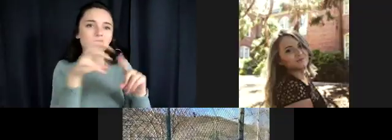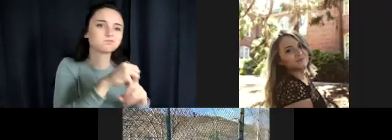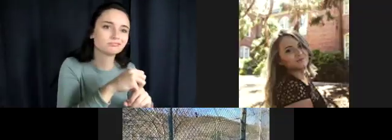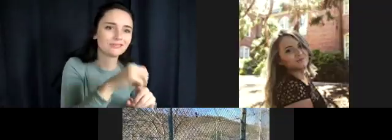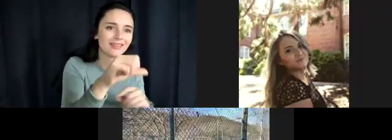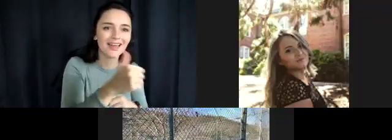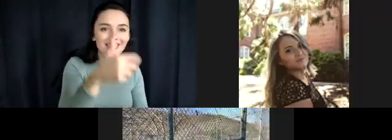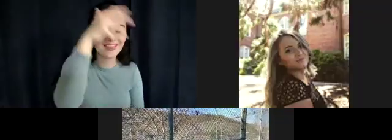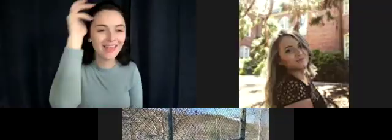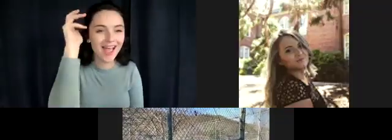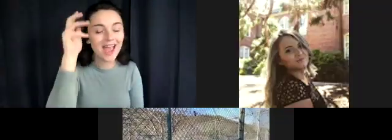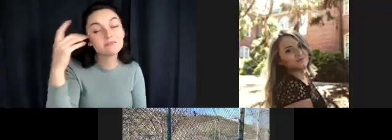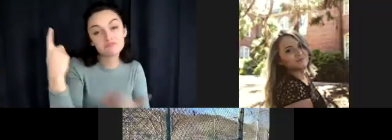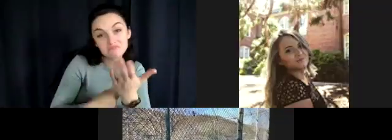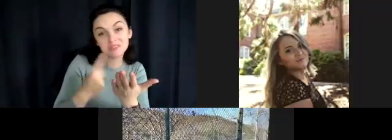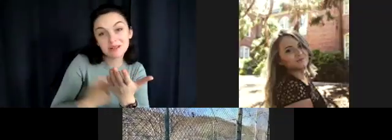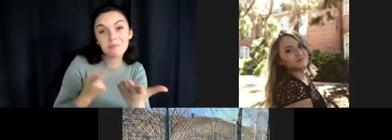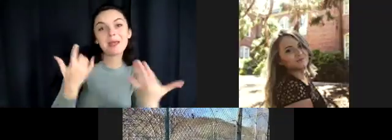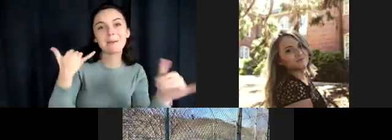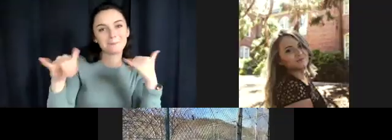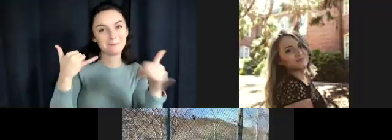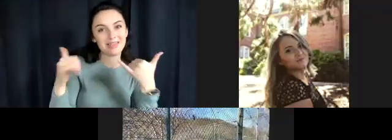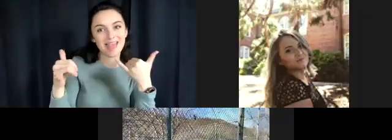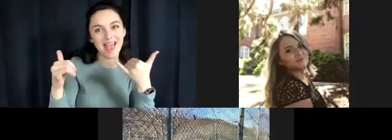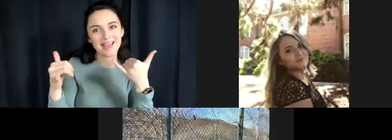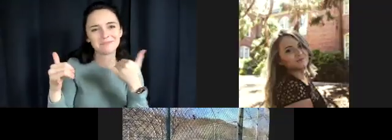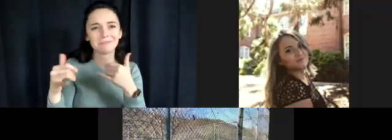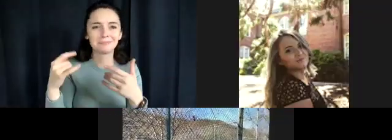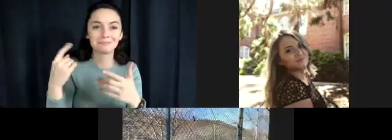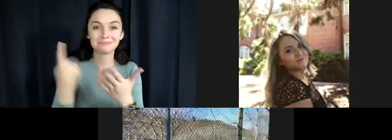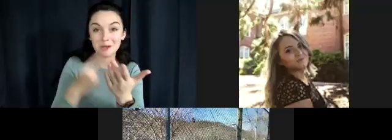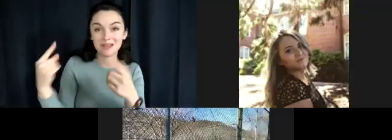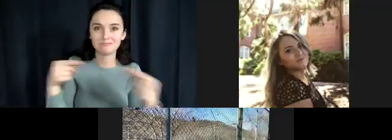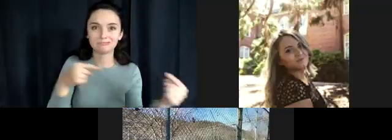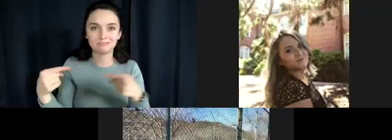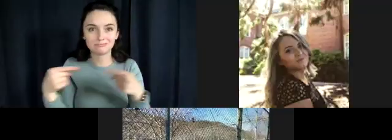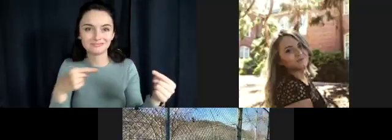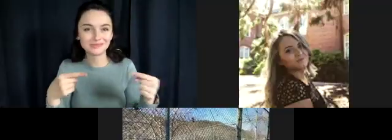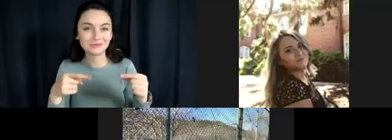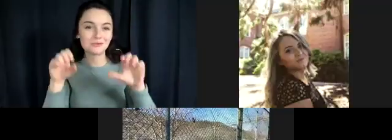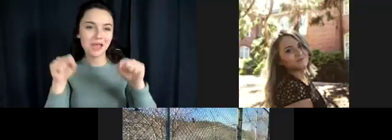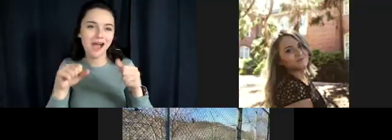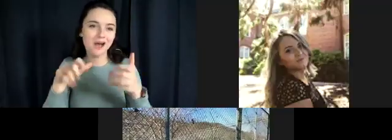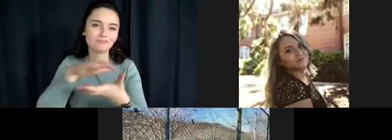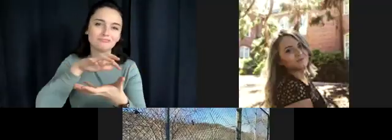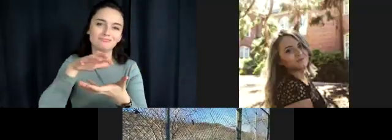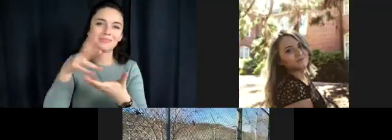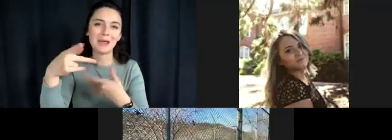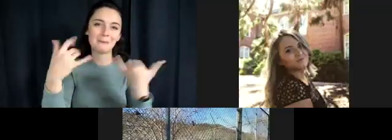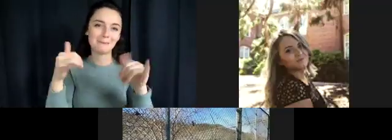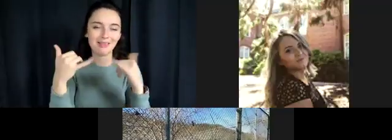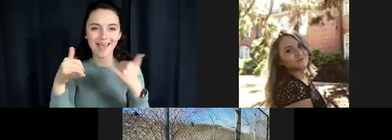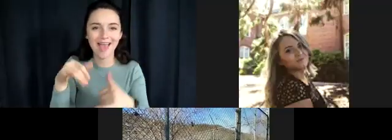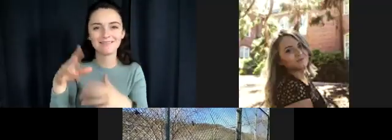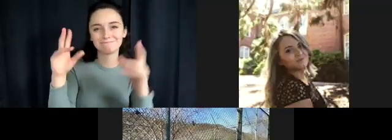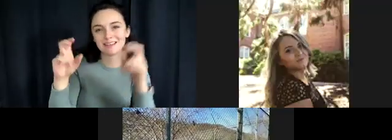do play, and they do get in arguments sometimes. So they will tackle each other, mostly for playtime. But